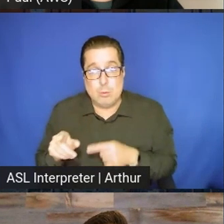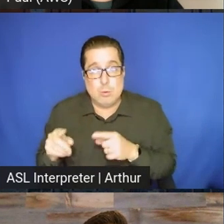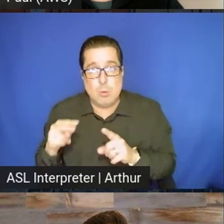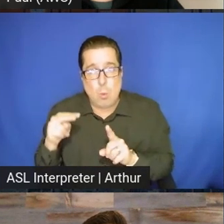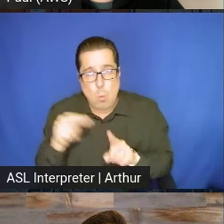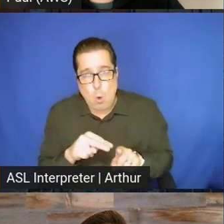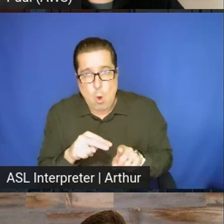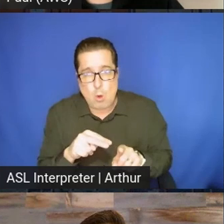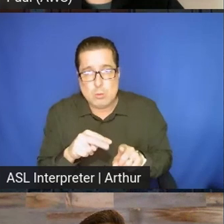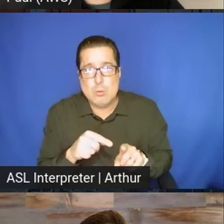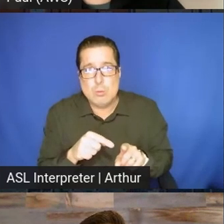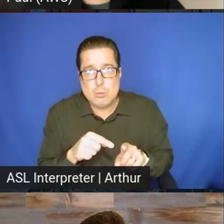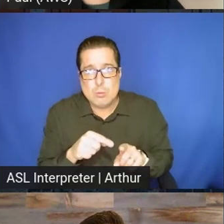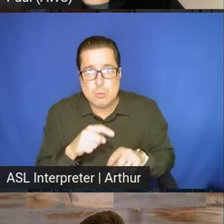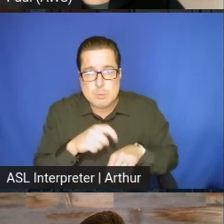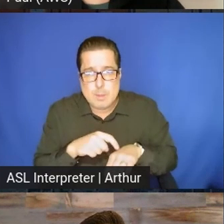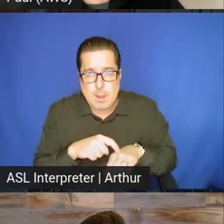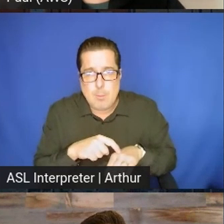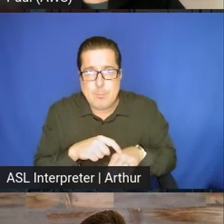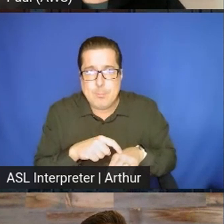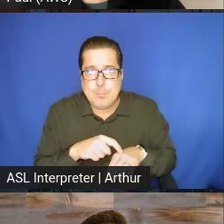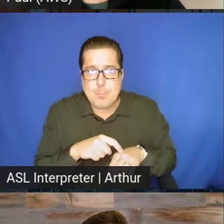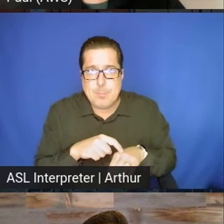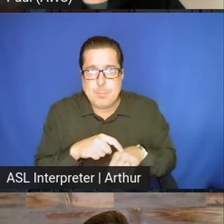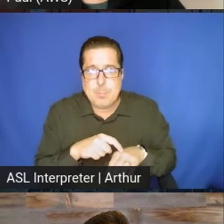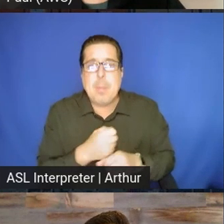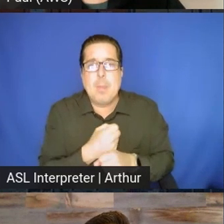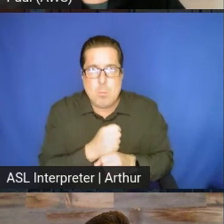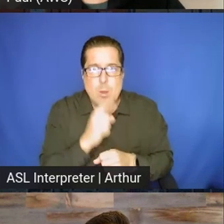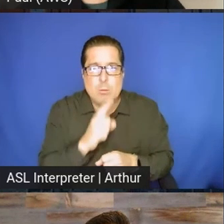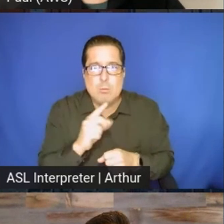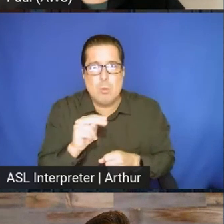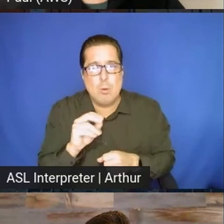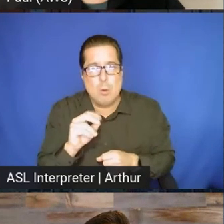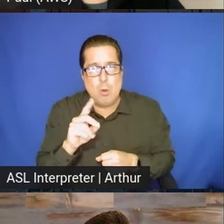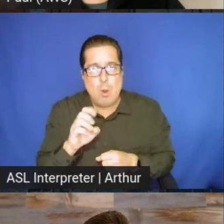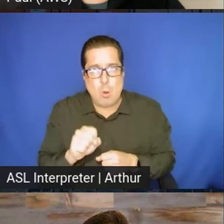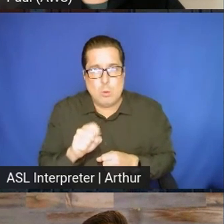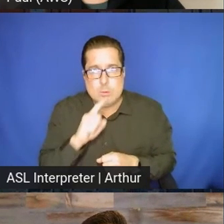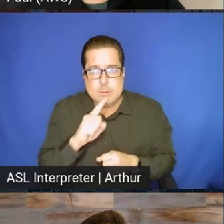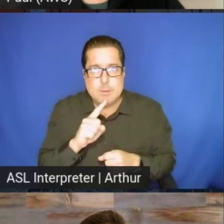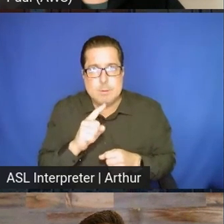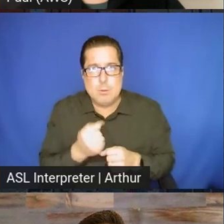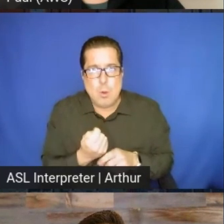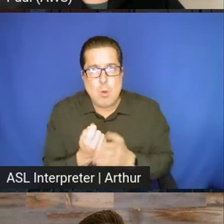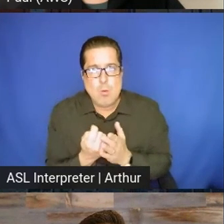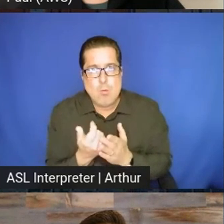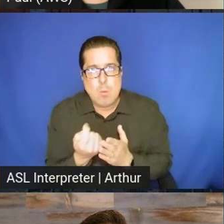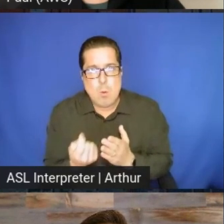it makes sure that the nodes are removed after this TTL.